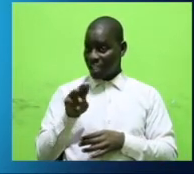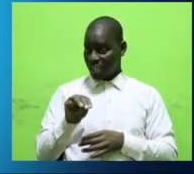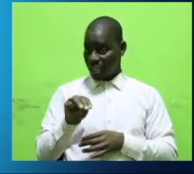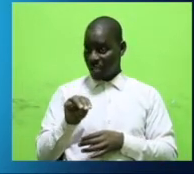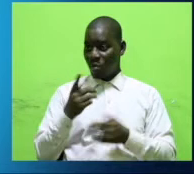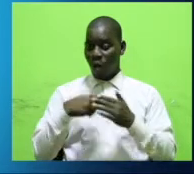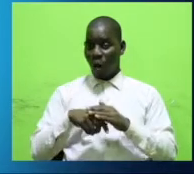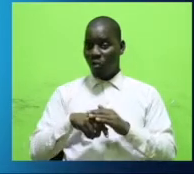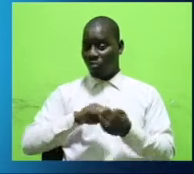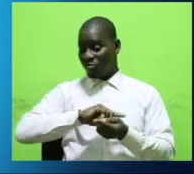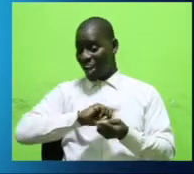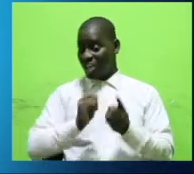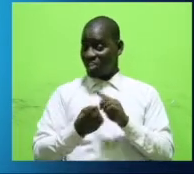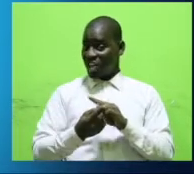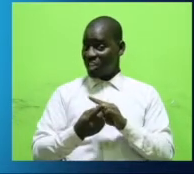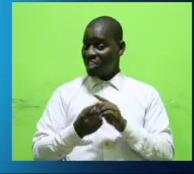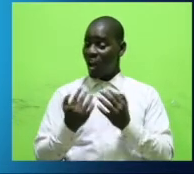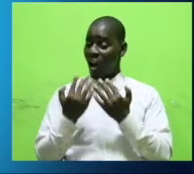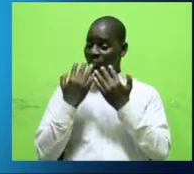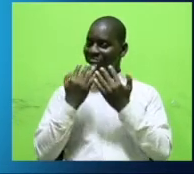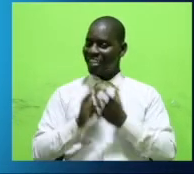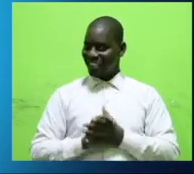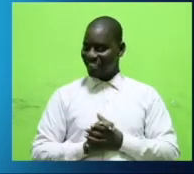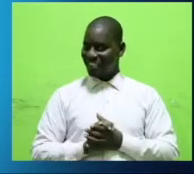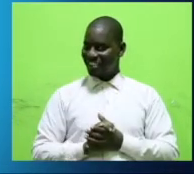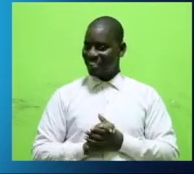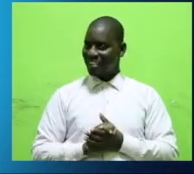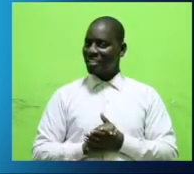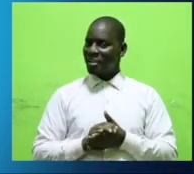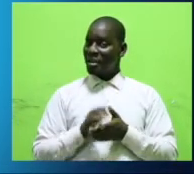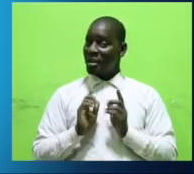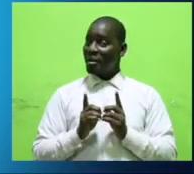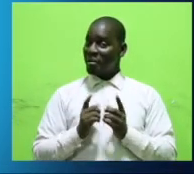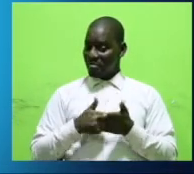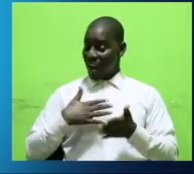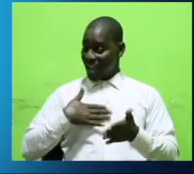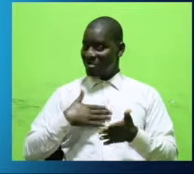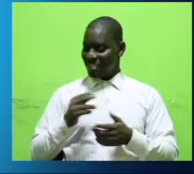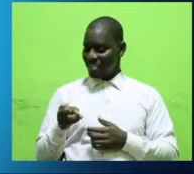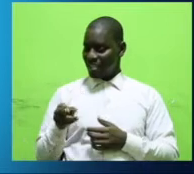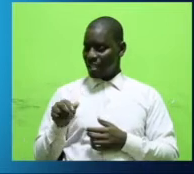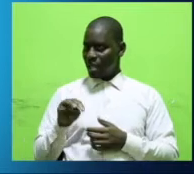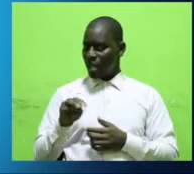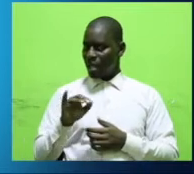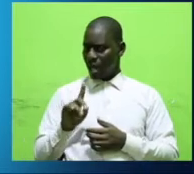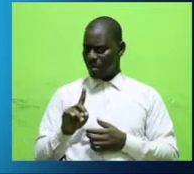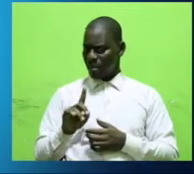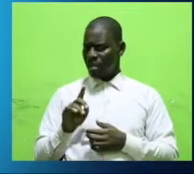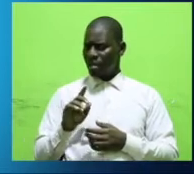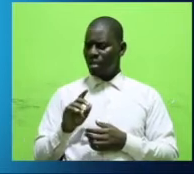in mammals. My name is Nashiat Shaban Salum from SUZA Television. Before we